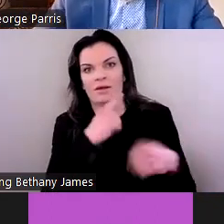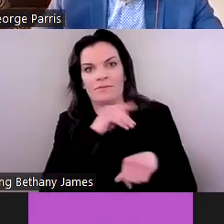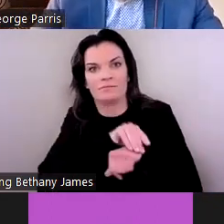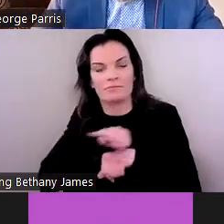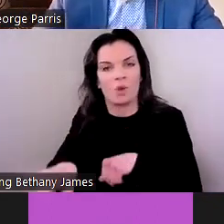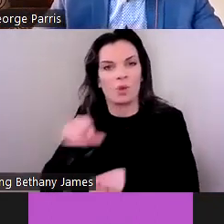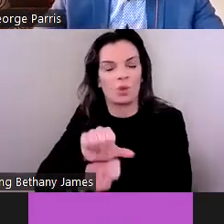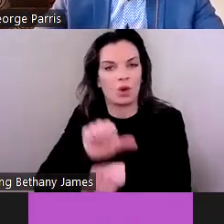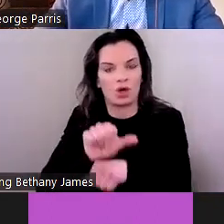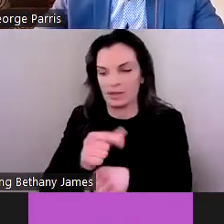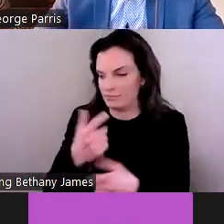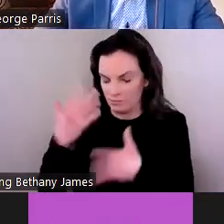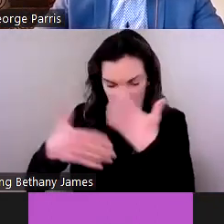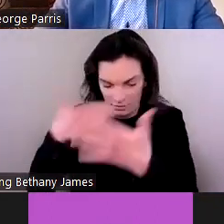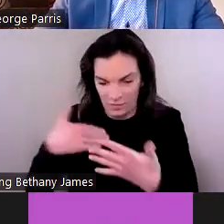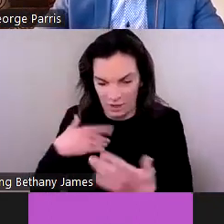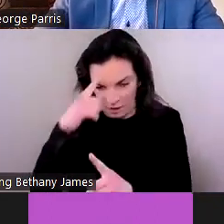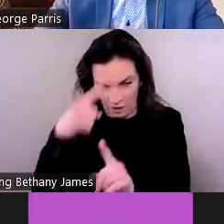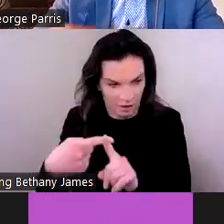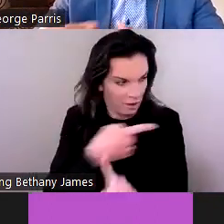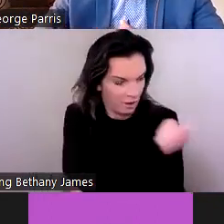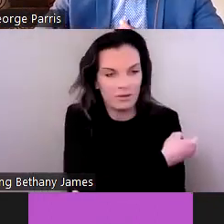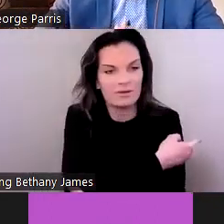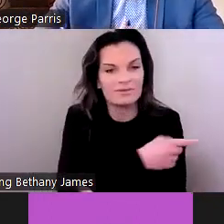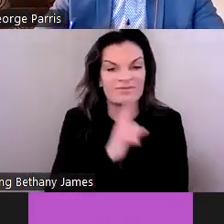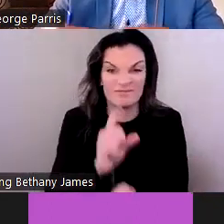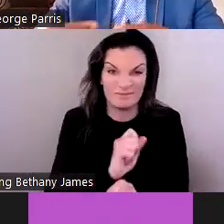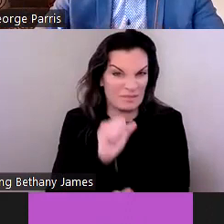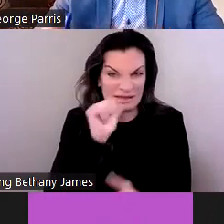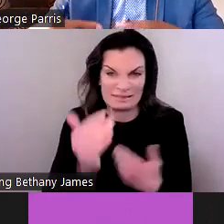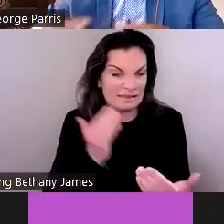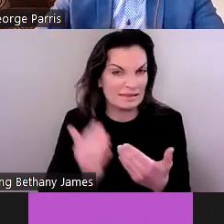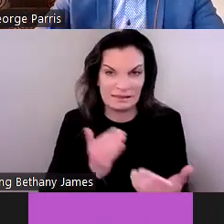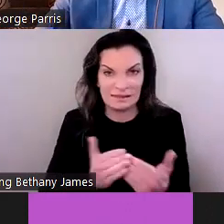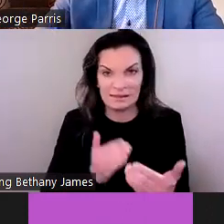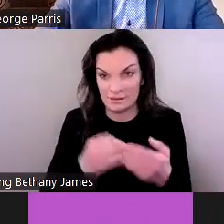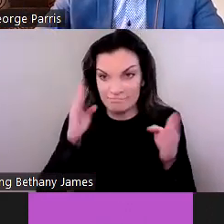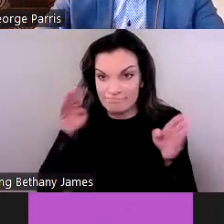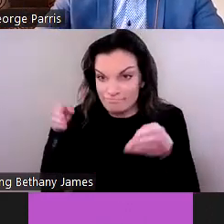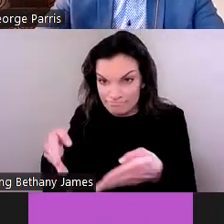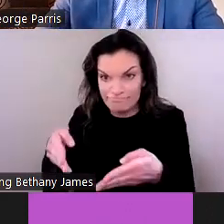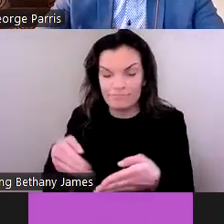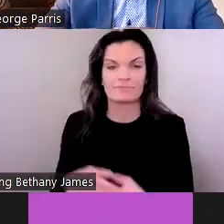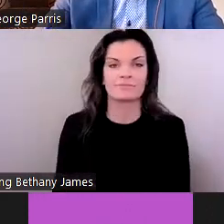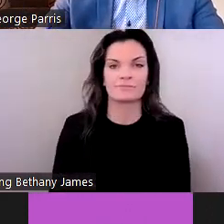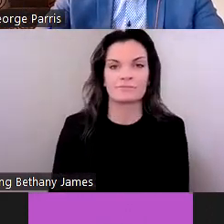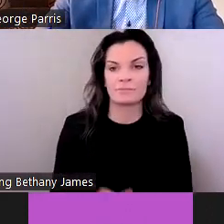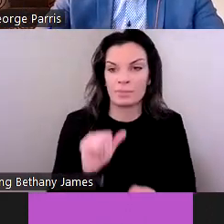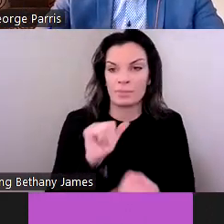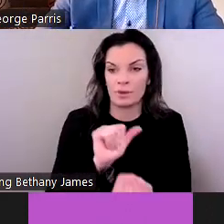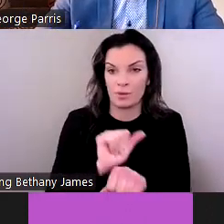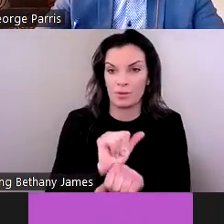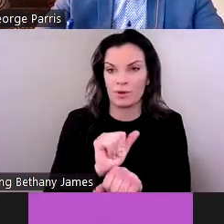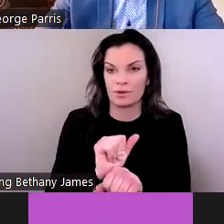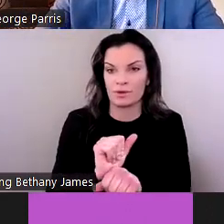environment into the world of work, it's a challenge because it makes working more of a challenge